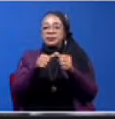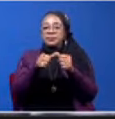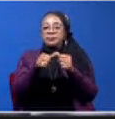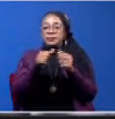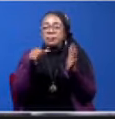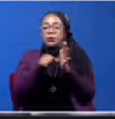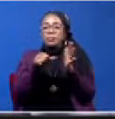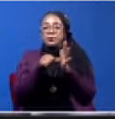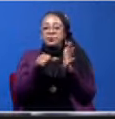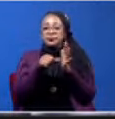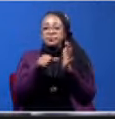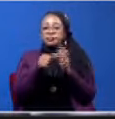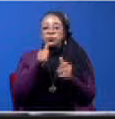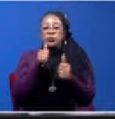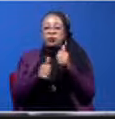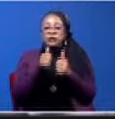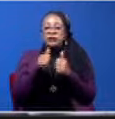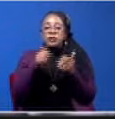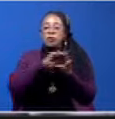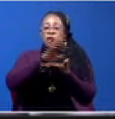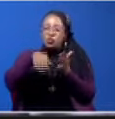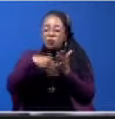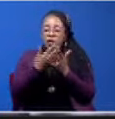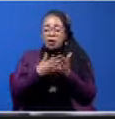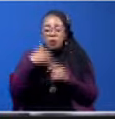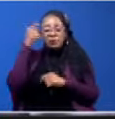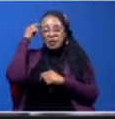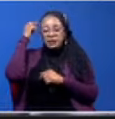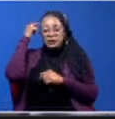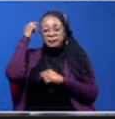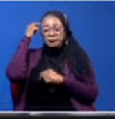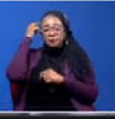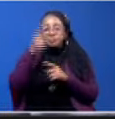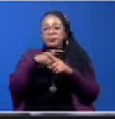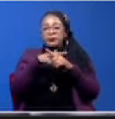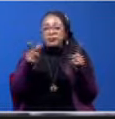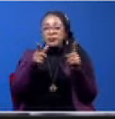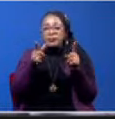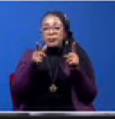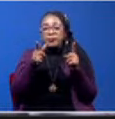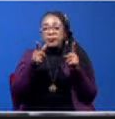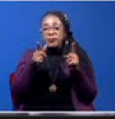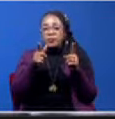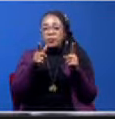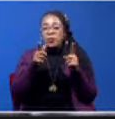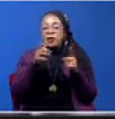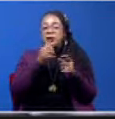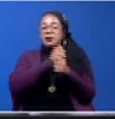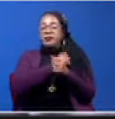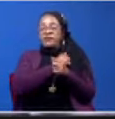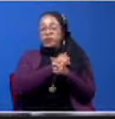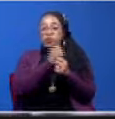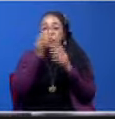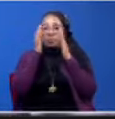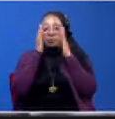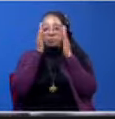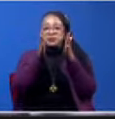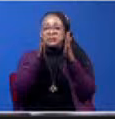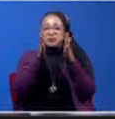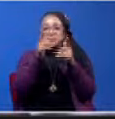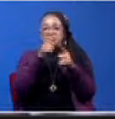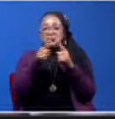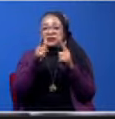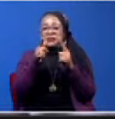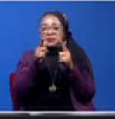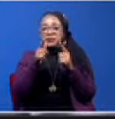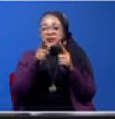kisungumukuti that is in all of our minds. But we love the commitment, and I think it does require